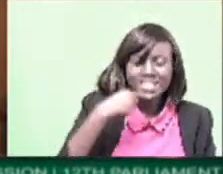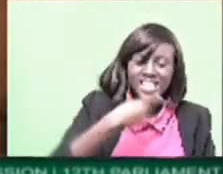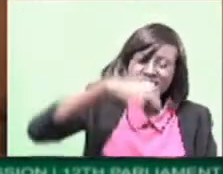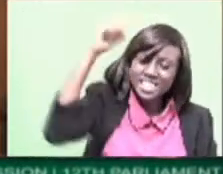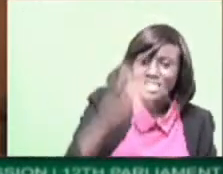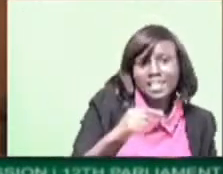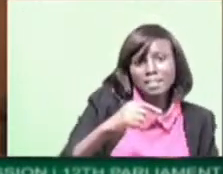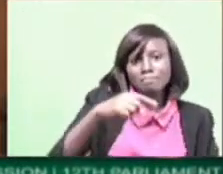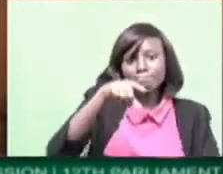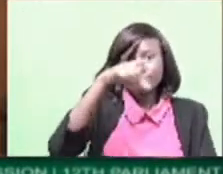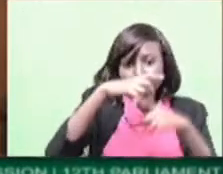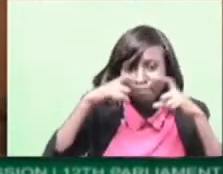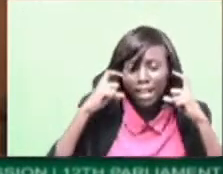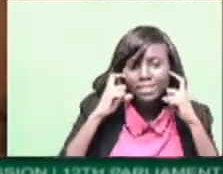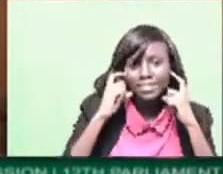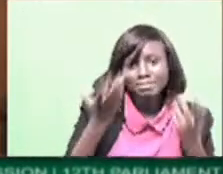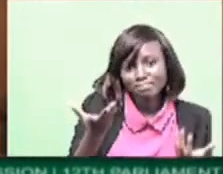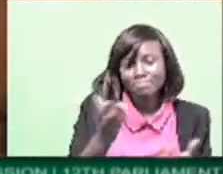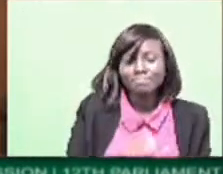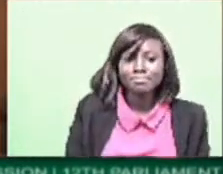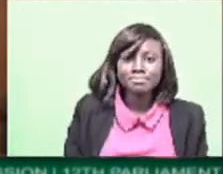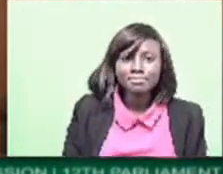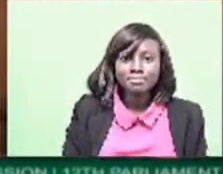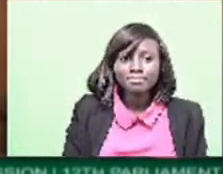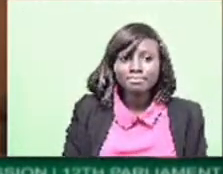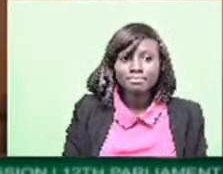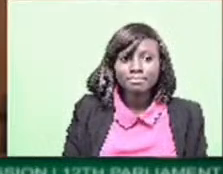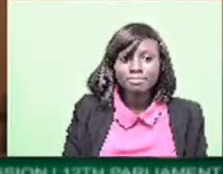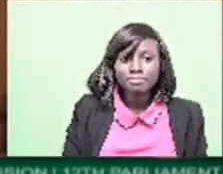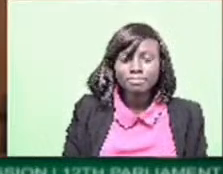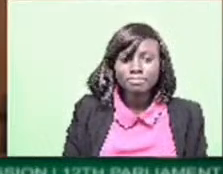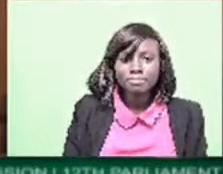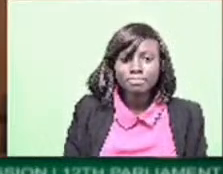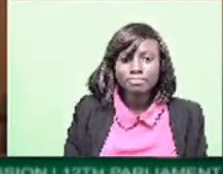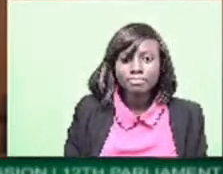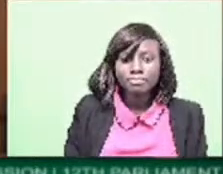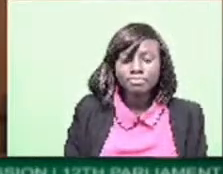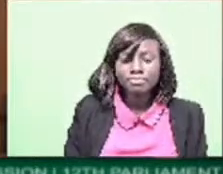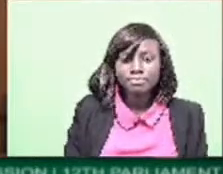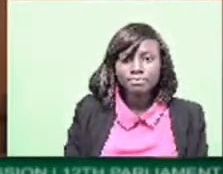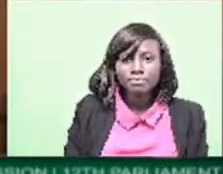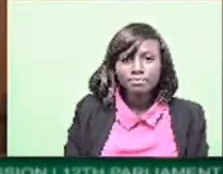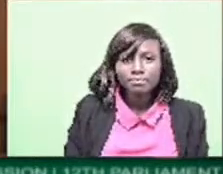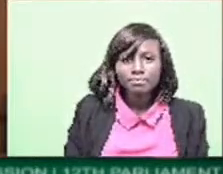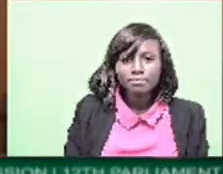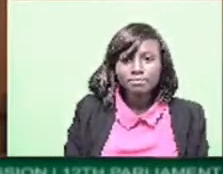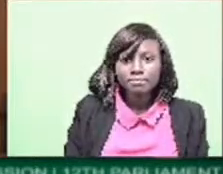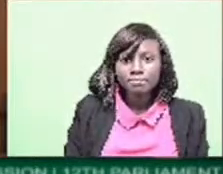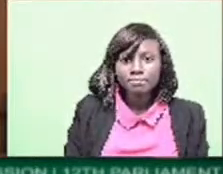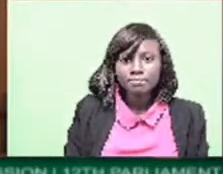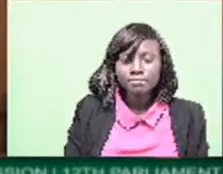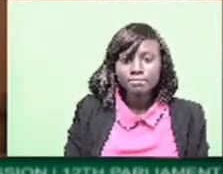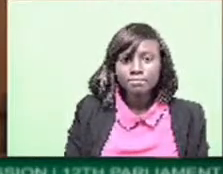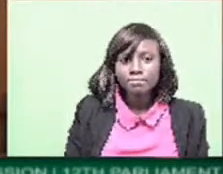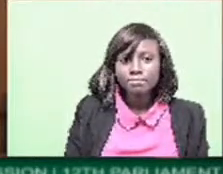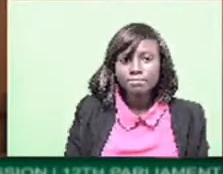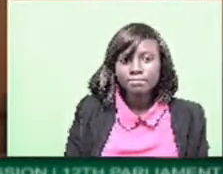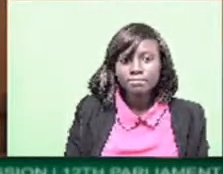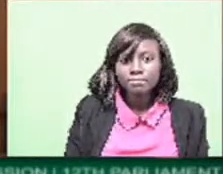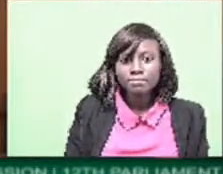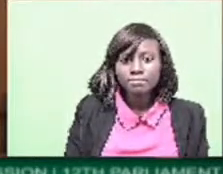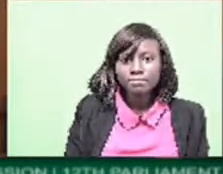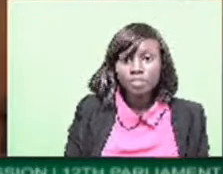senior officials from the Center for Disease and Prevention Control and the Metropolitan Police Federation, they